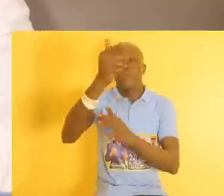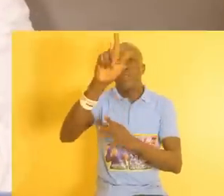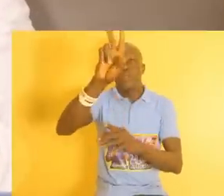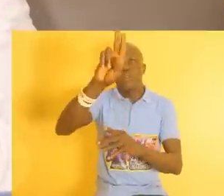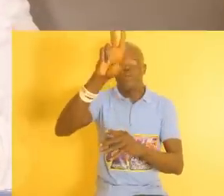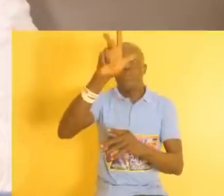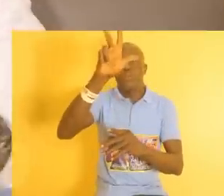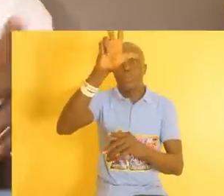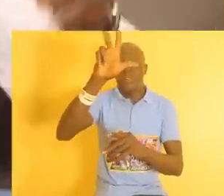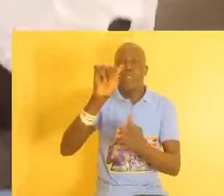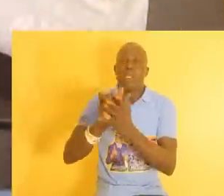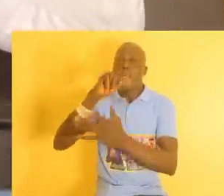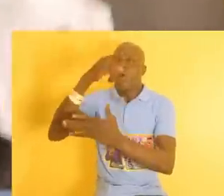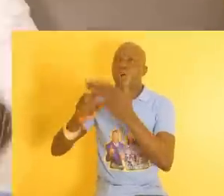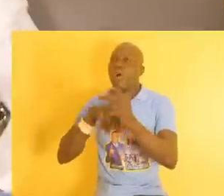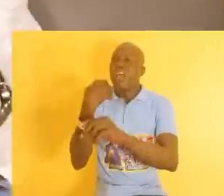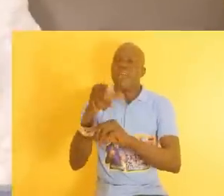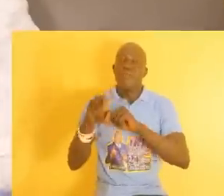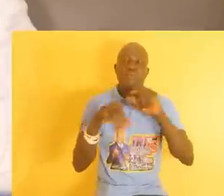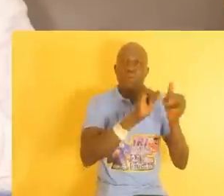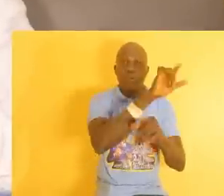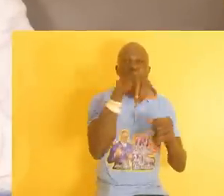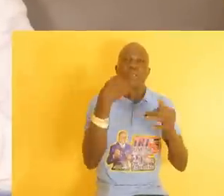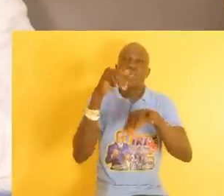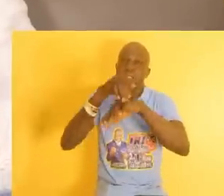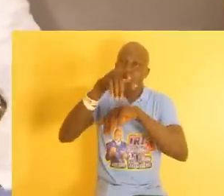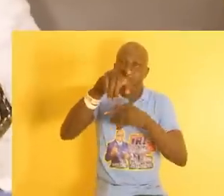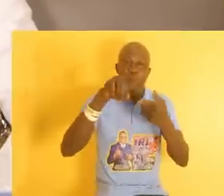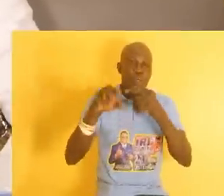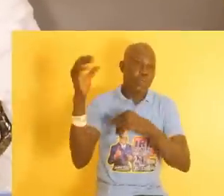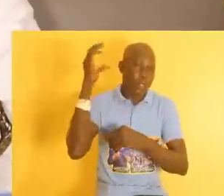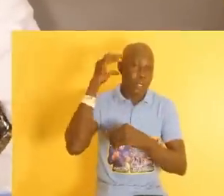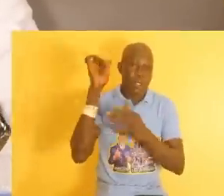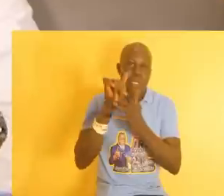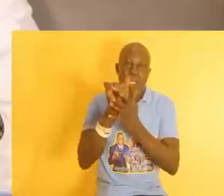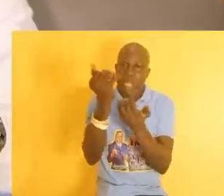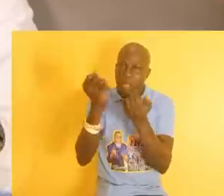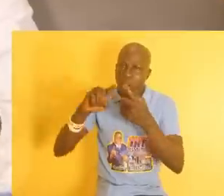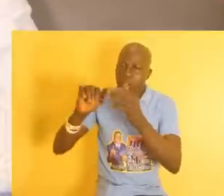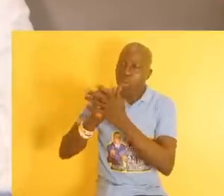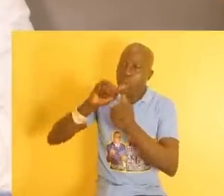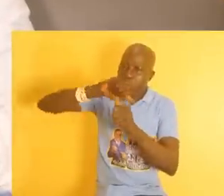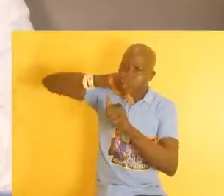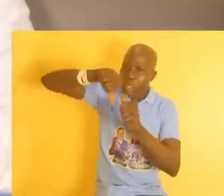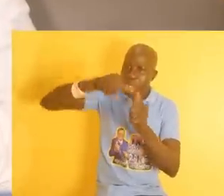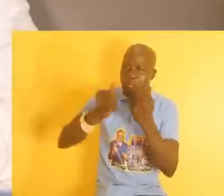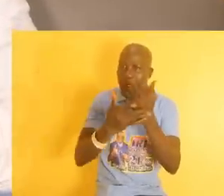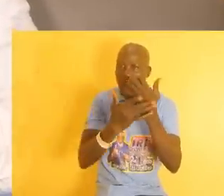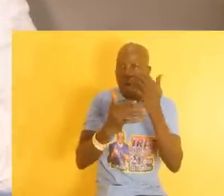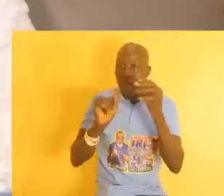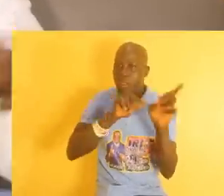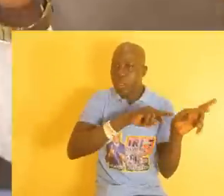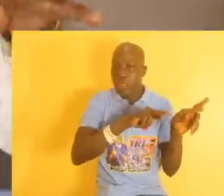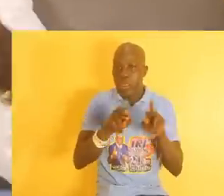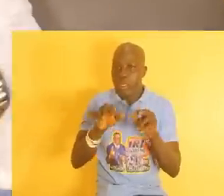2023 gbogbo ta ran mi si to ba ri mi gbo everyone that be saying to that can hear wa je ki ororo ko wa le you make sure you get your heart